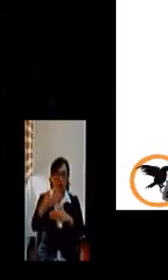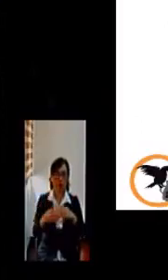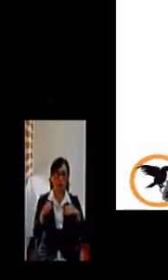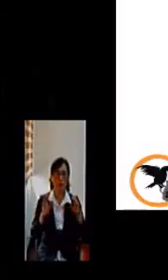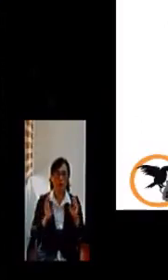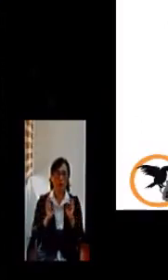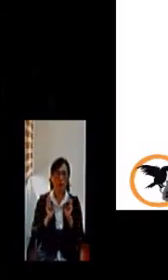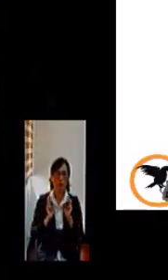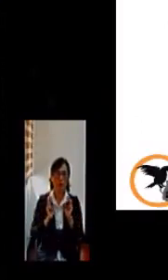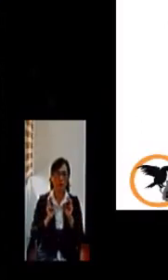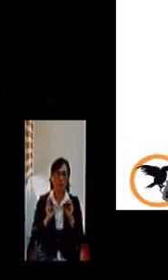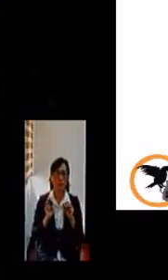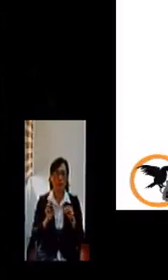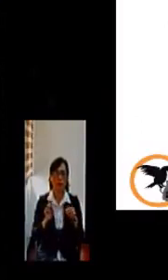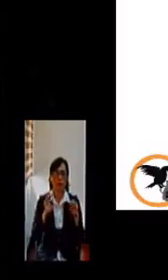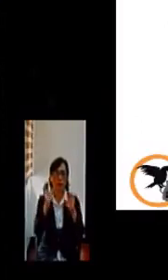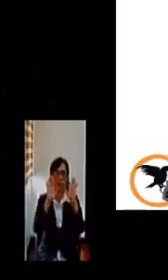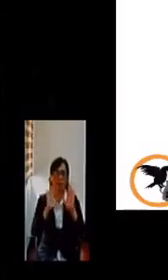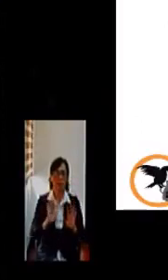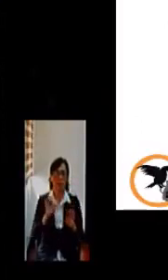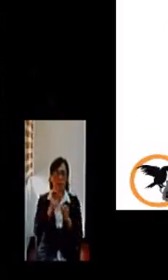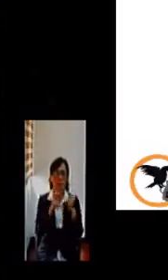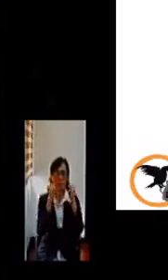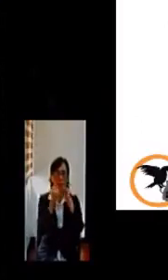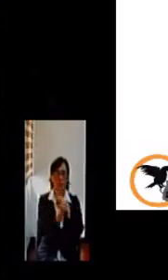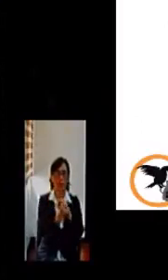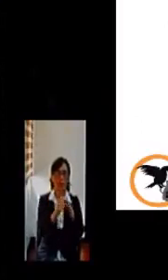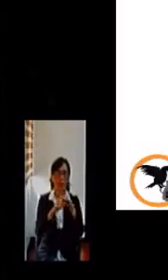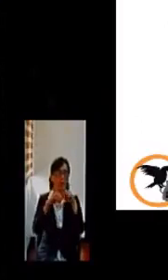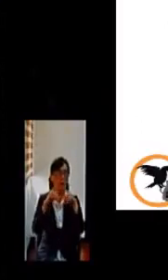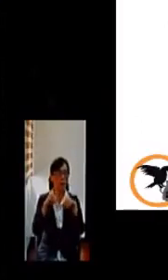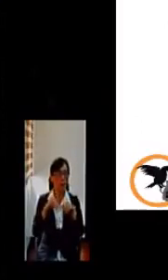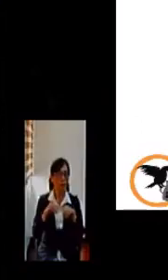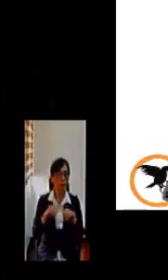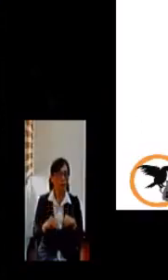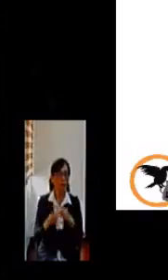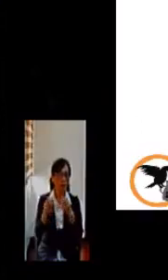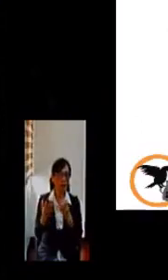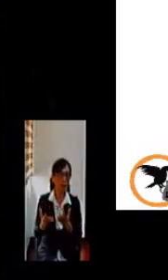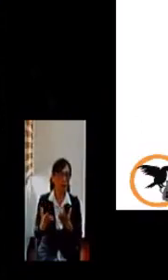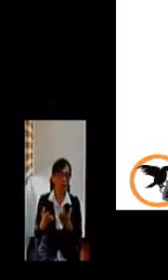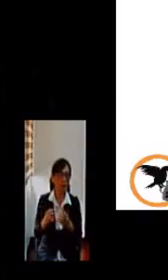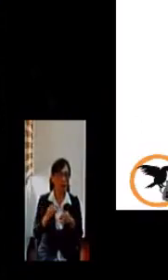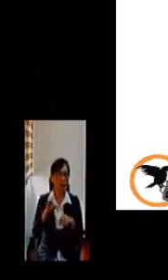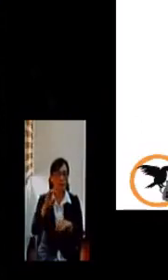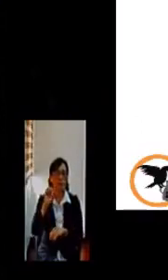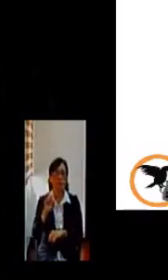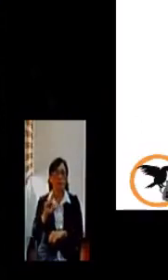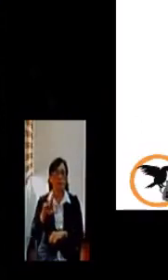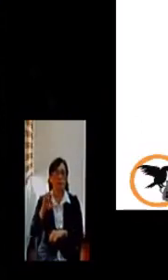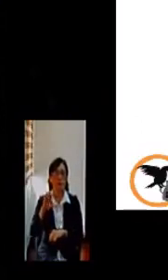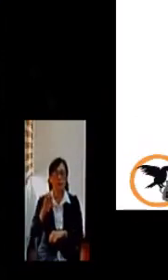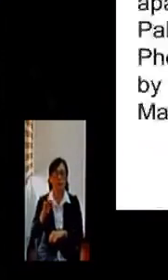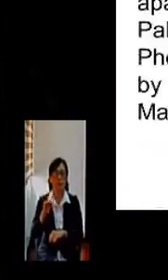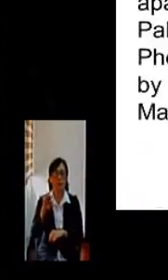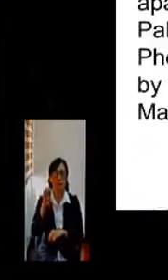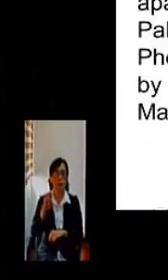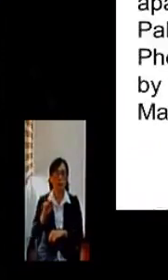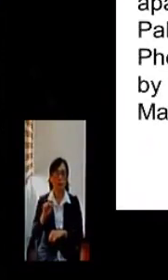climate change accelerates biodiversity loss. And I'll give you evidence for that in a minute.